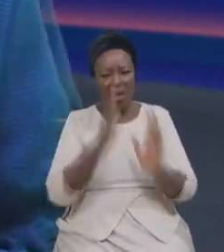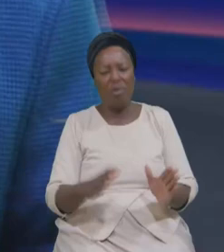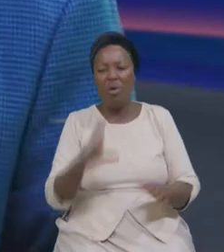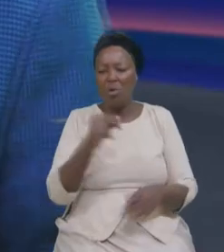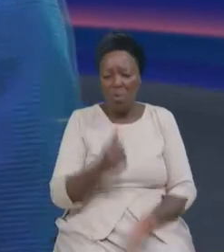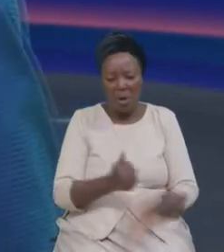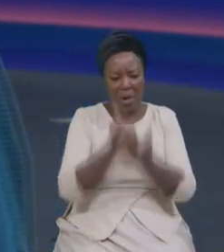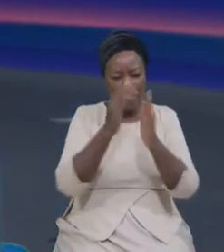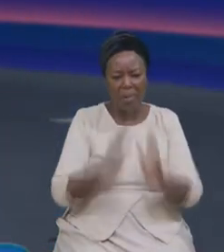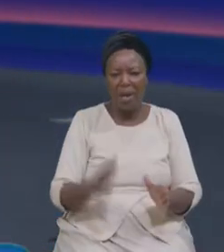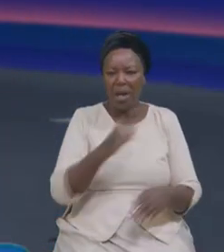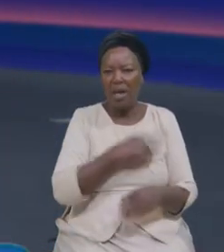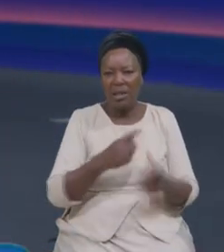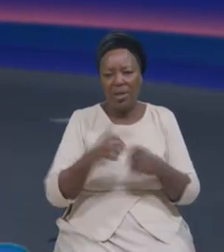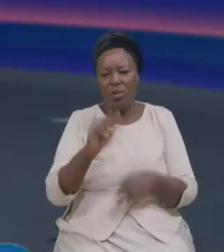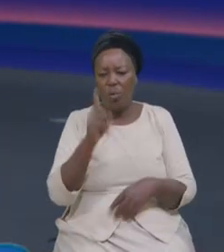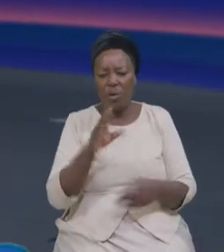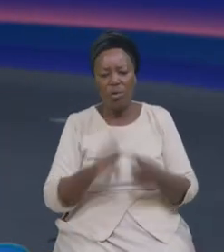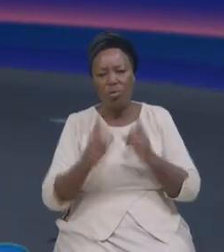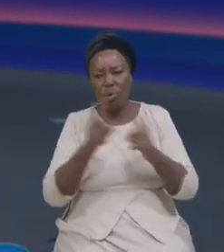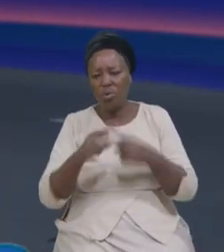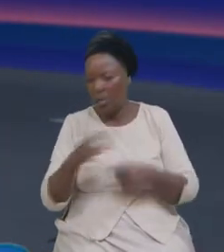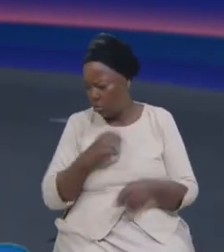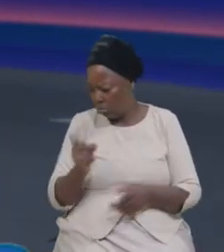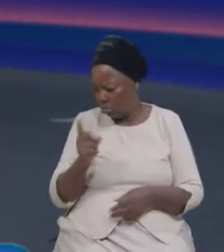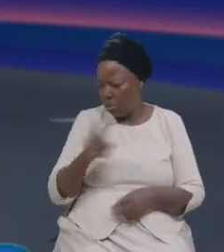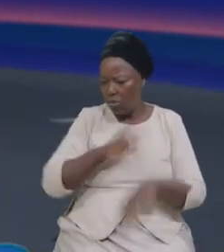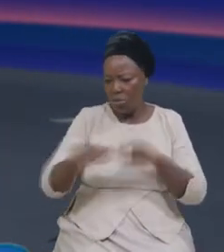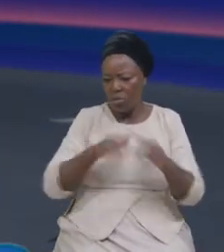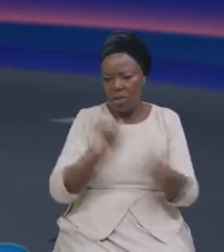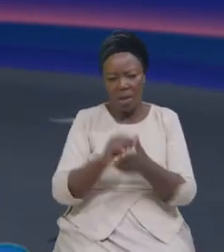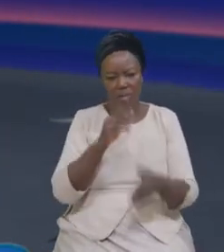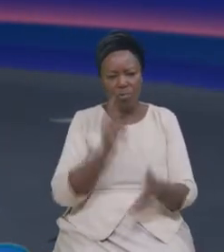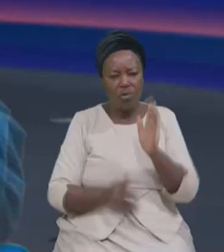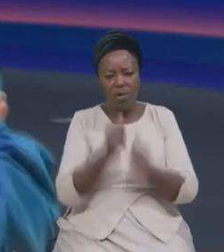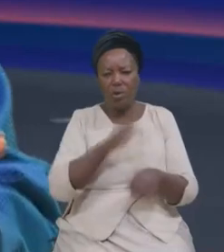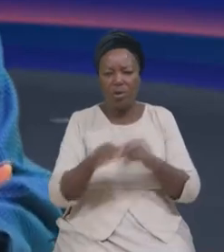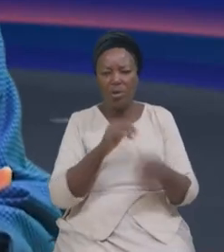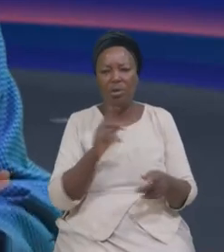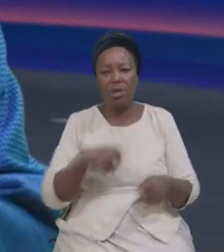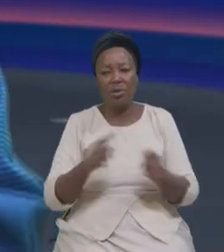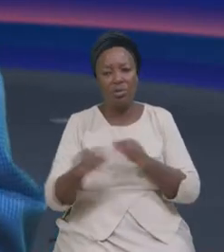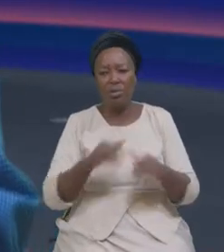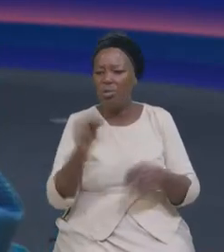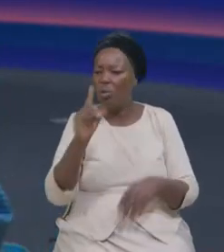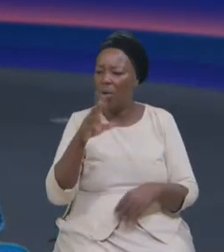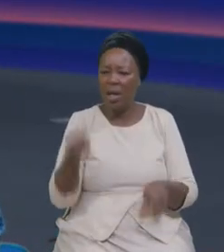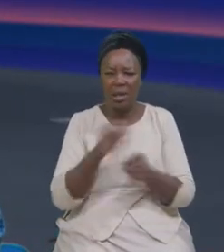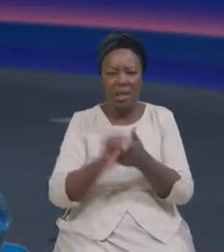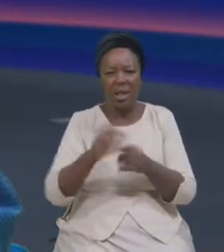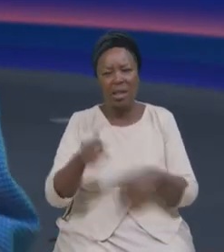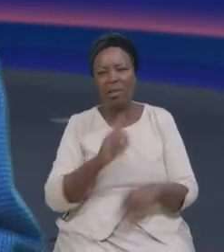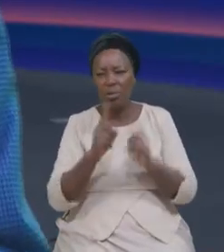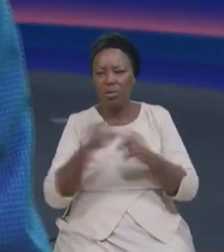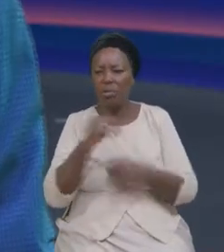and there is no one that can talk to her. Don't do what you are trying to do. It will not work. Nobody like that. And it was